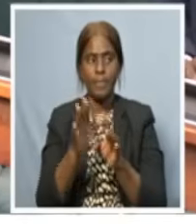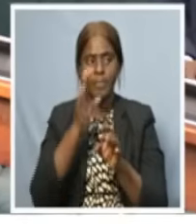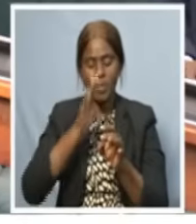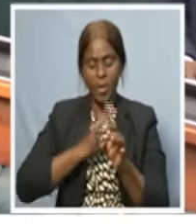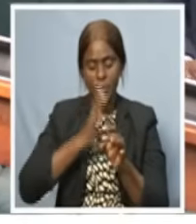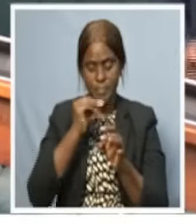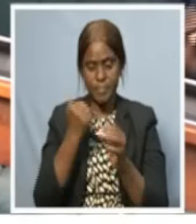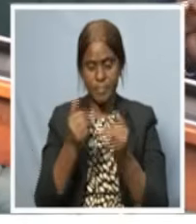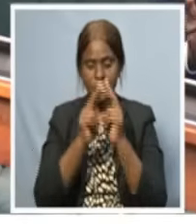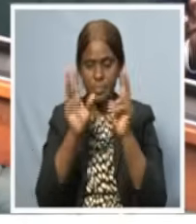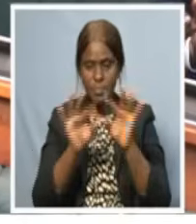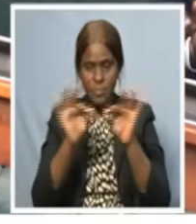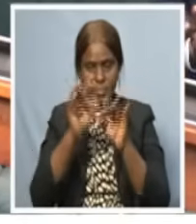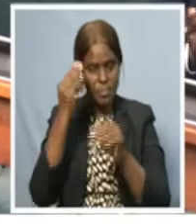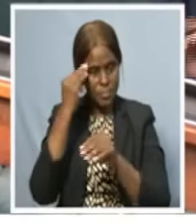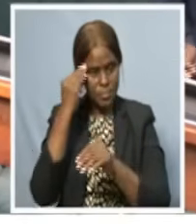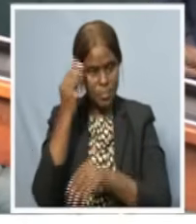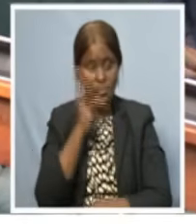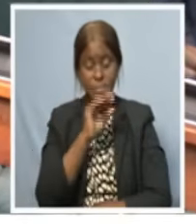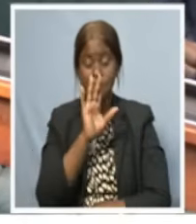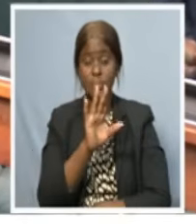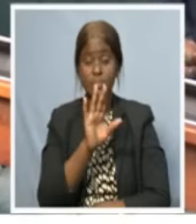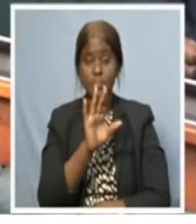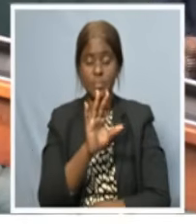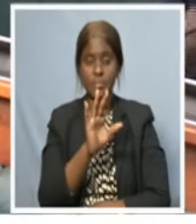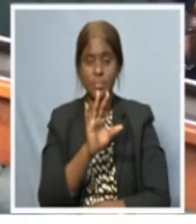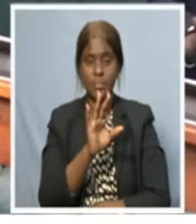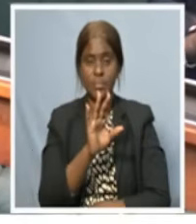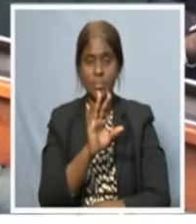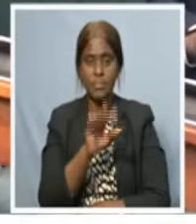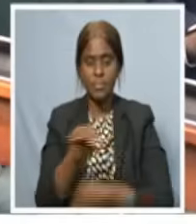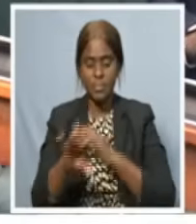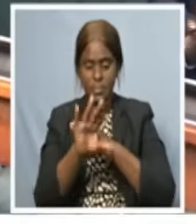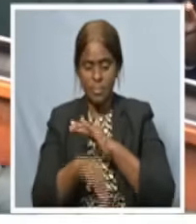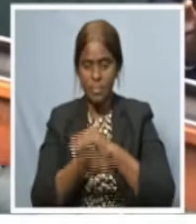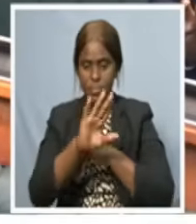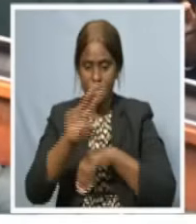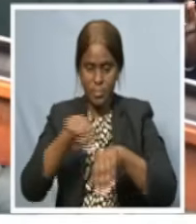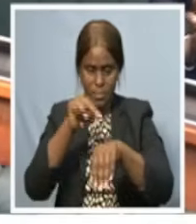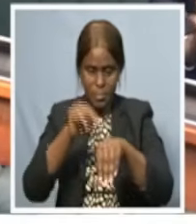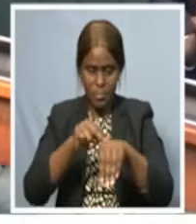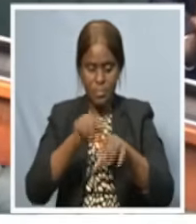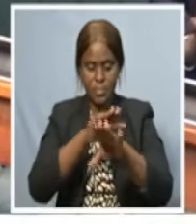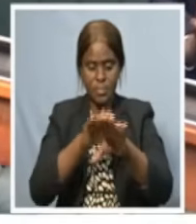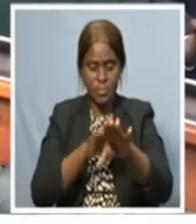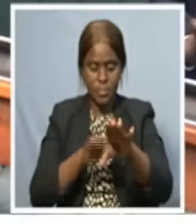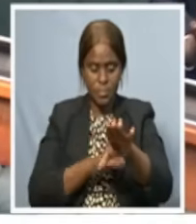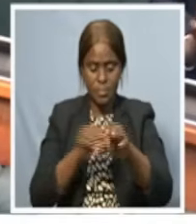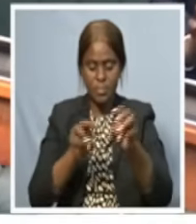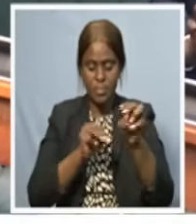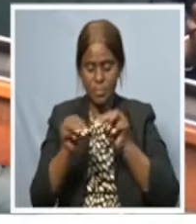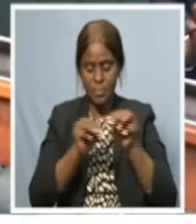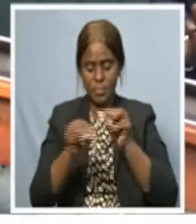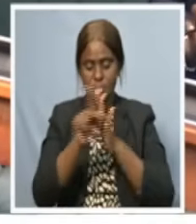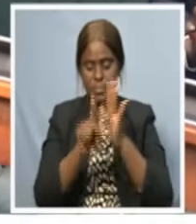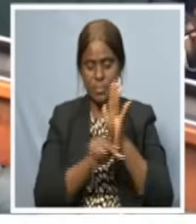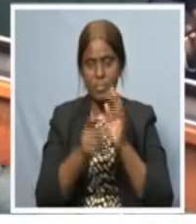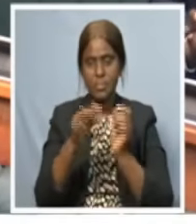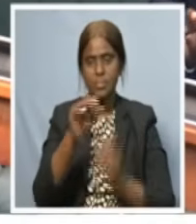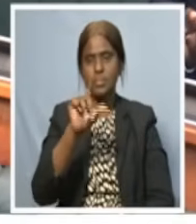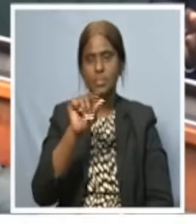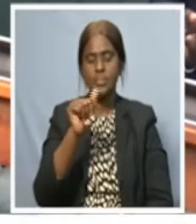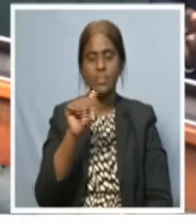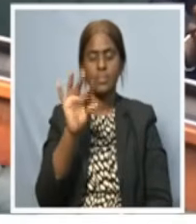Madam Speaker, it is important to note that under the National Fleet Management Policy of